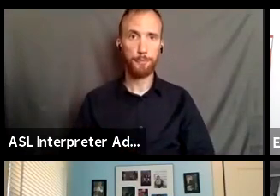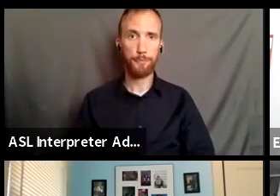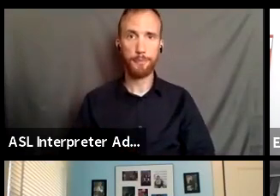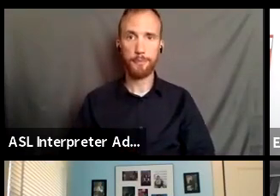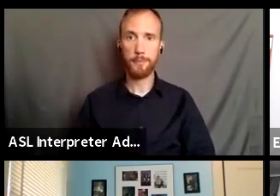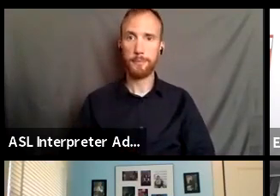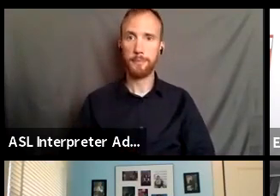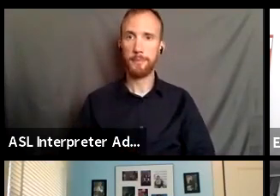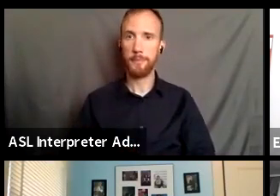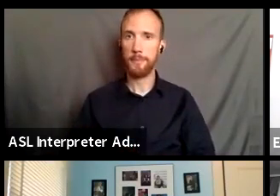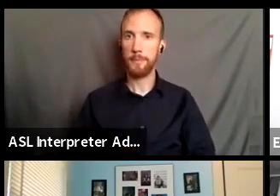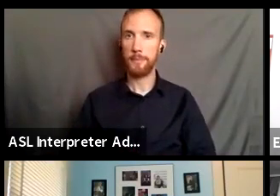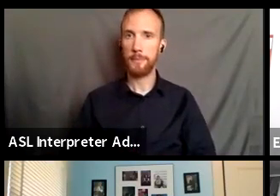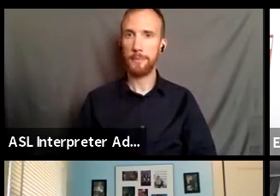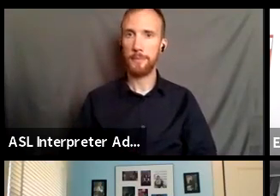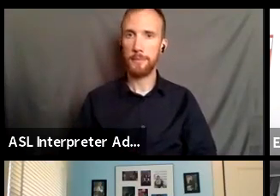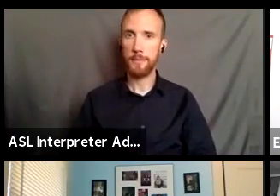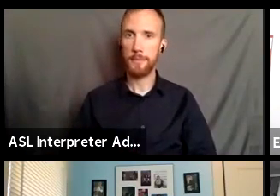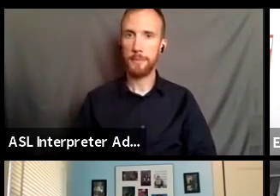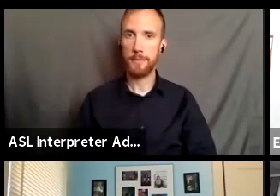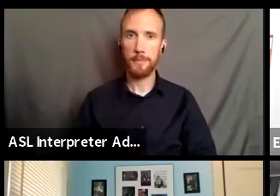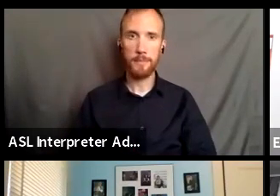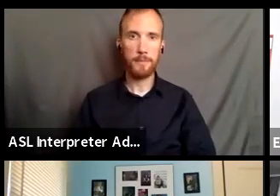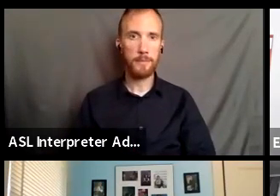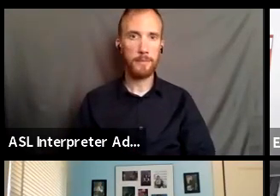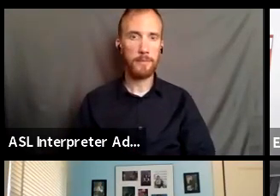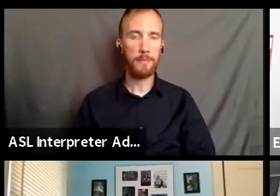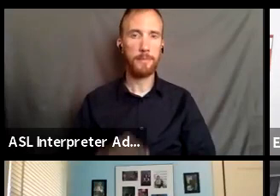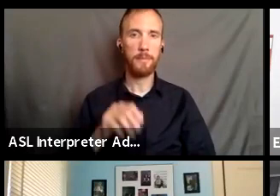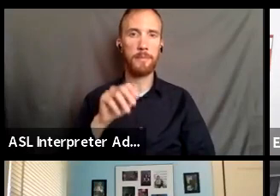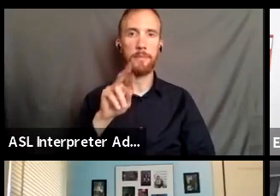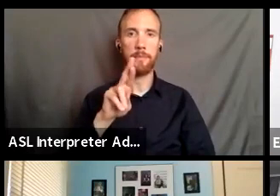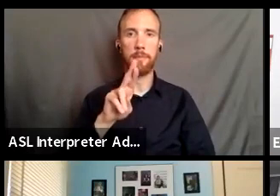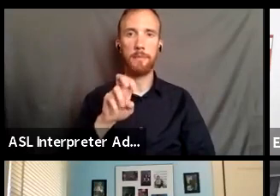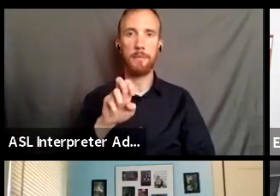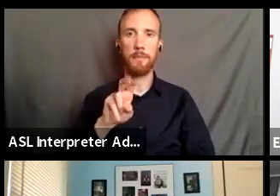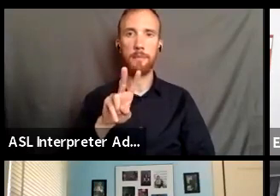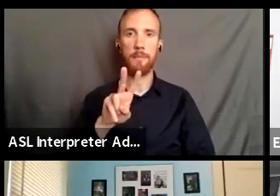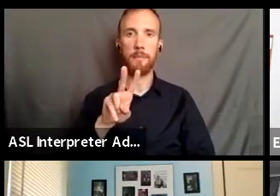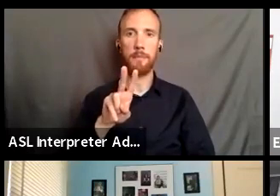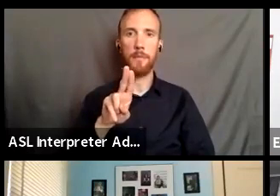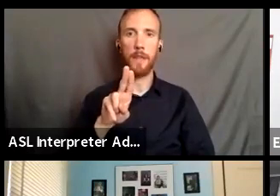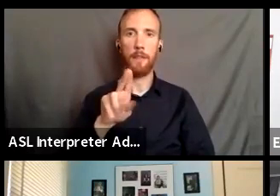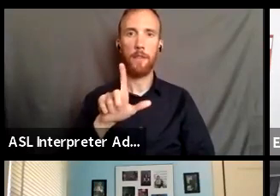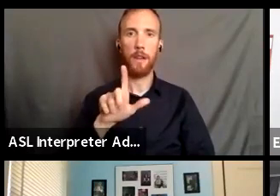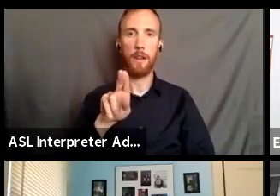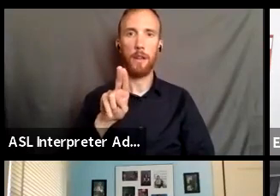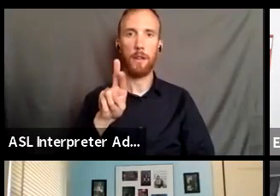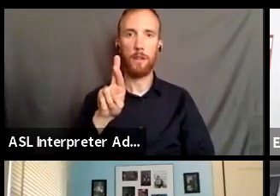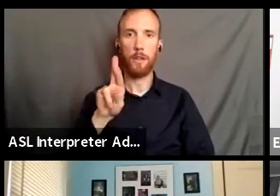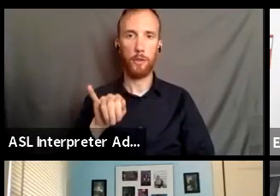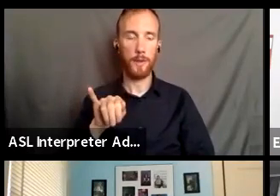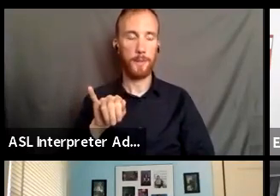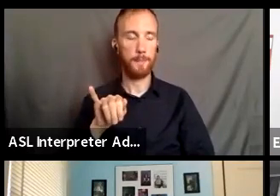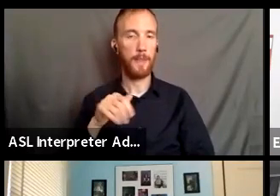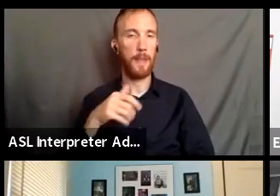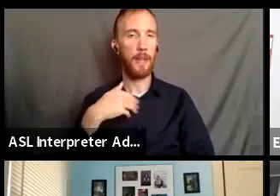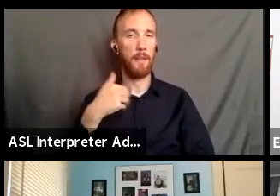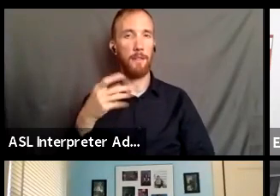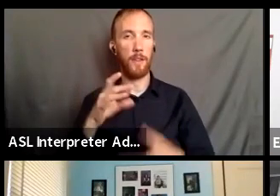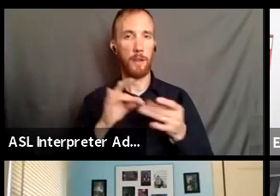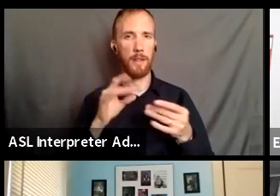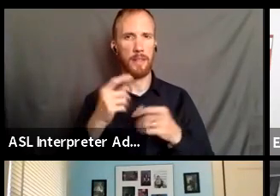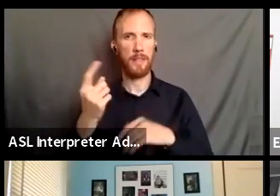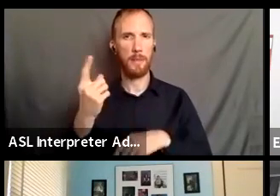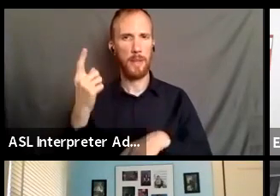president vice president thanks um first i i think someone was making a joke that this year the